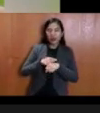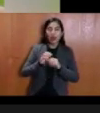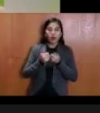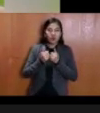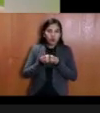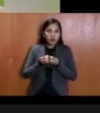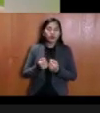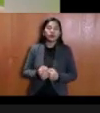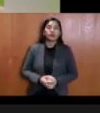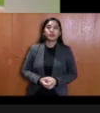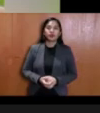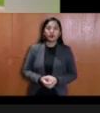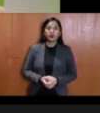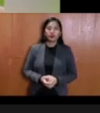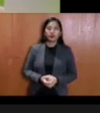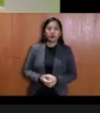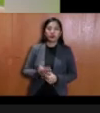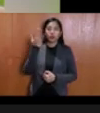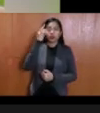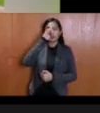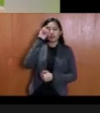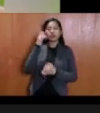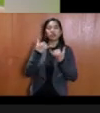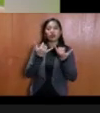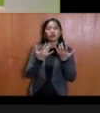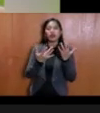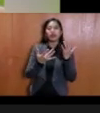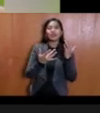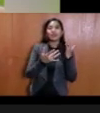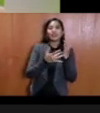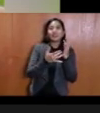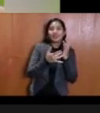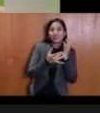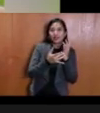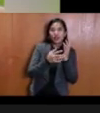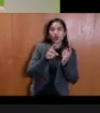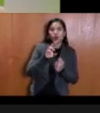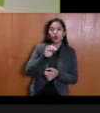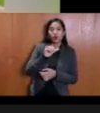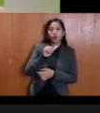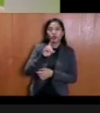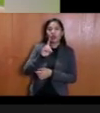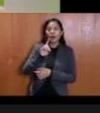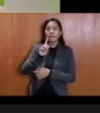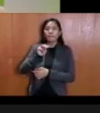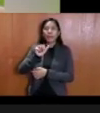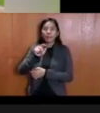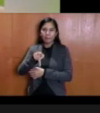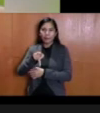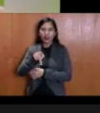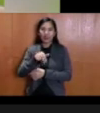Because in a way, the digitalization roadmap is not an end in itself. It's to